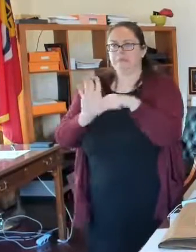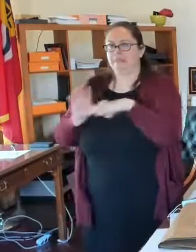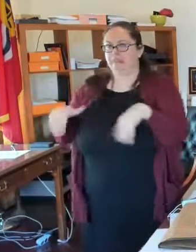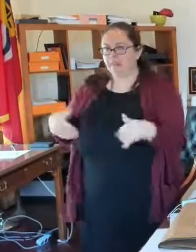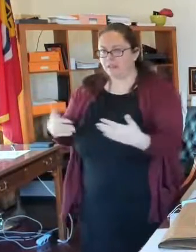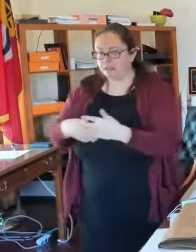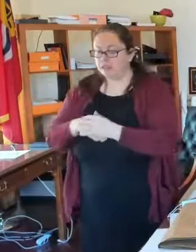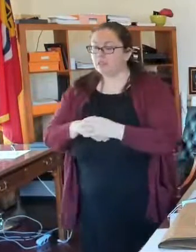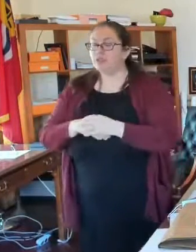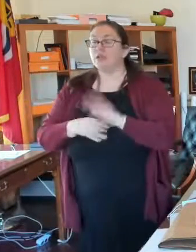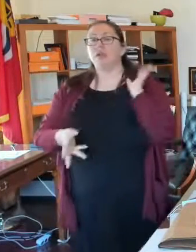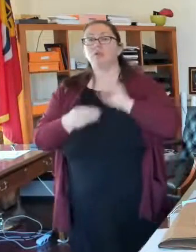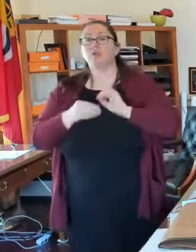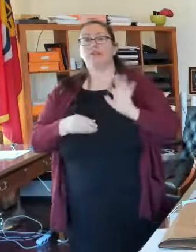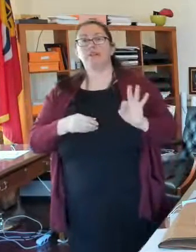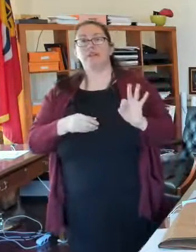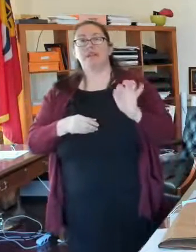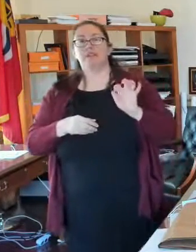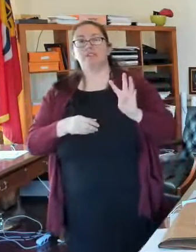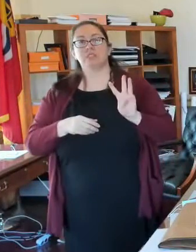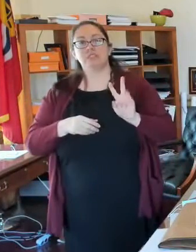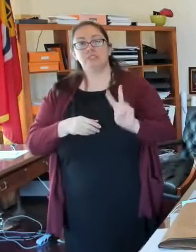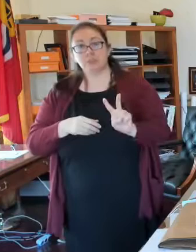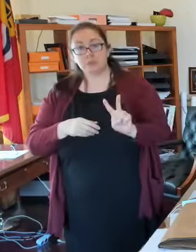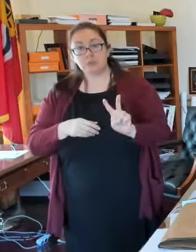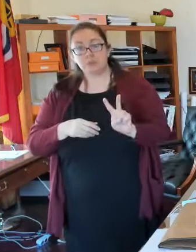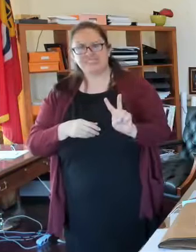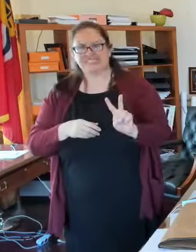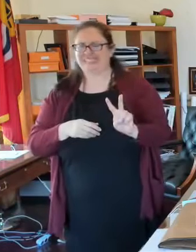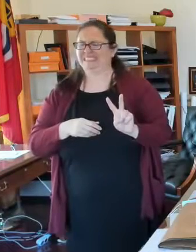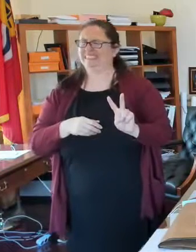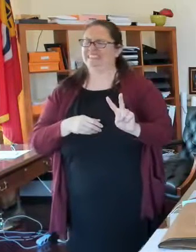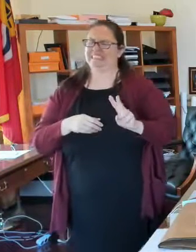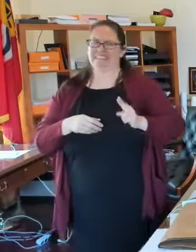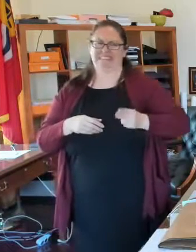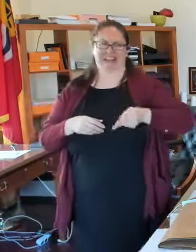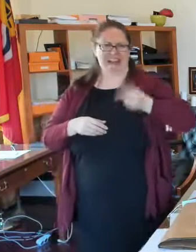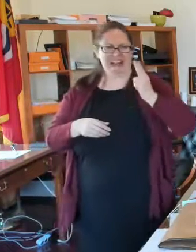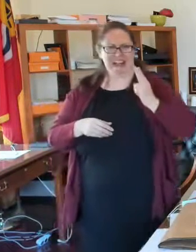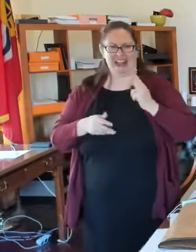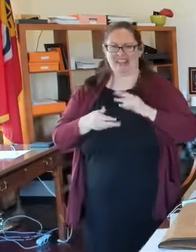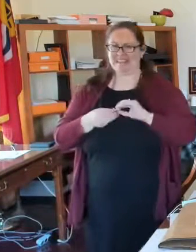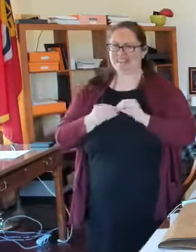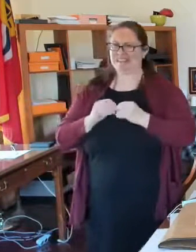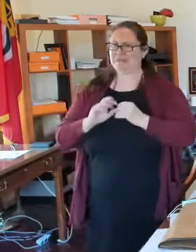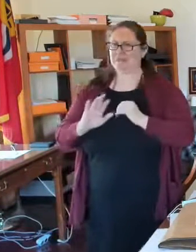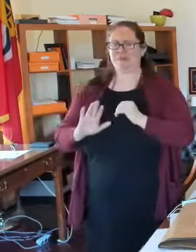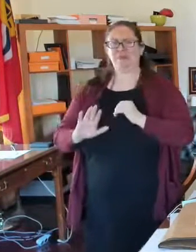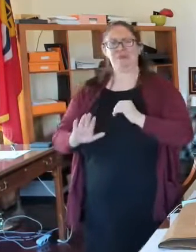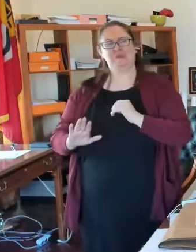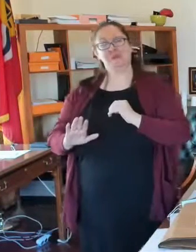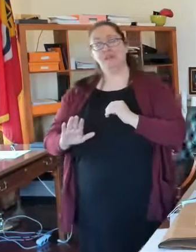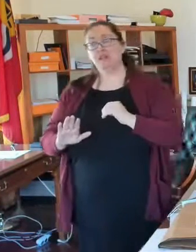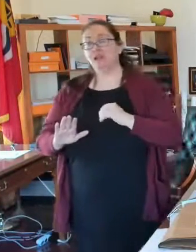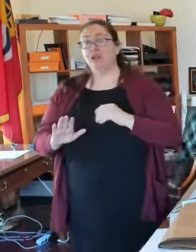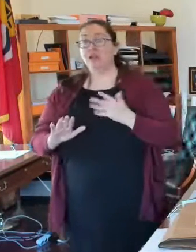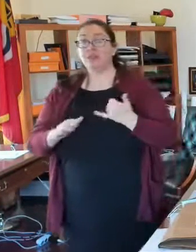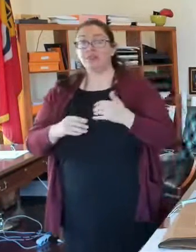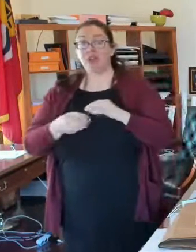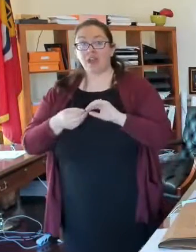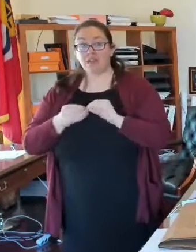of 962, that's still very high and is significantly